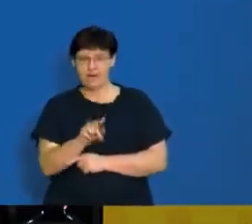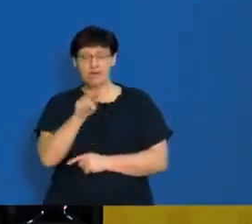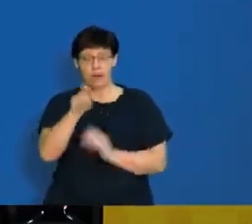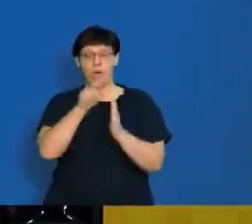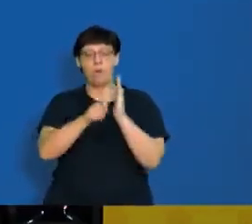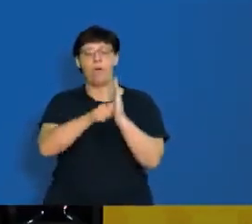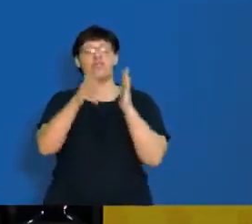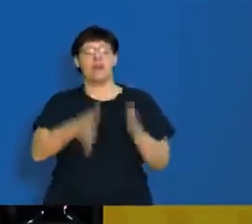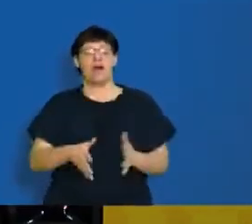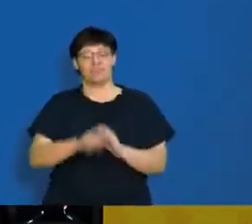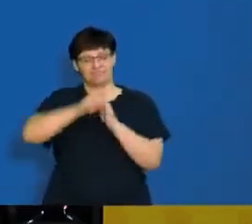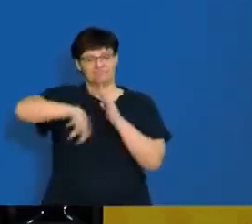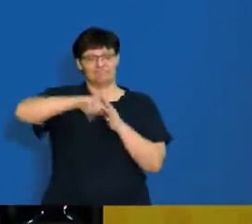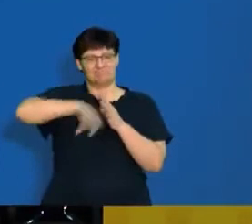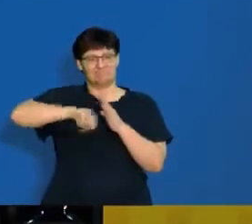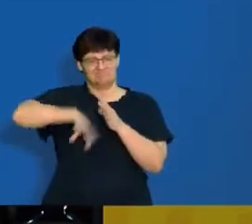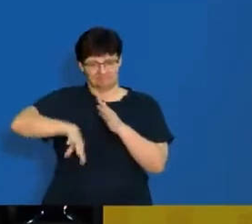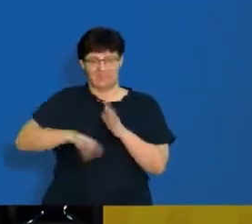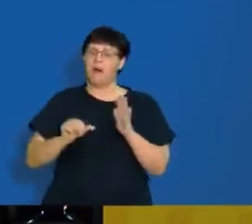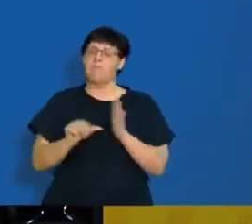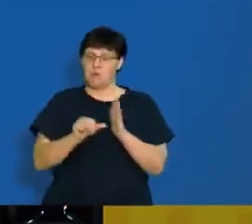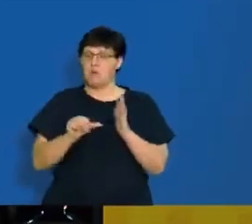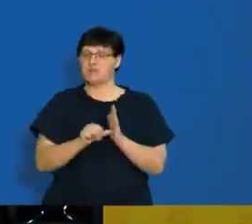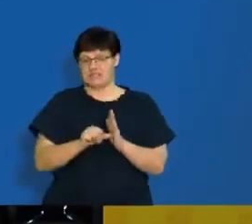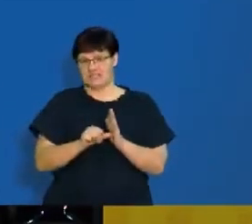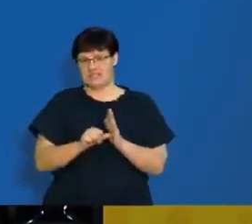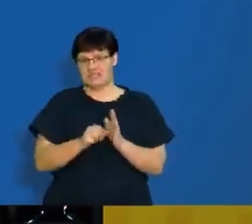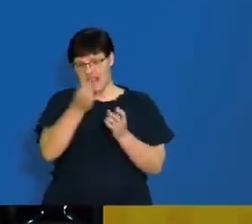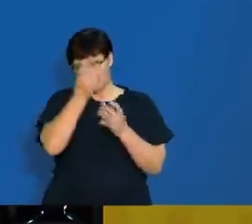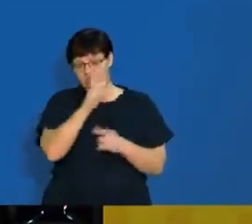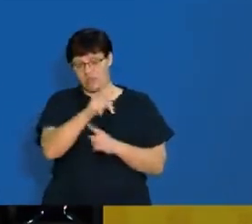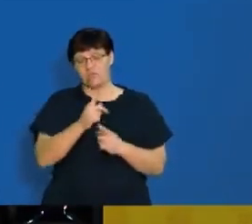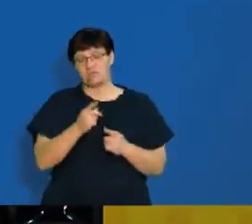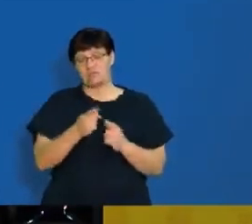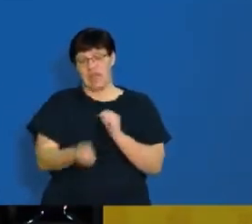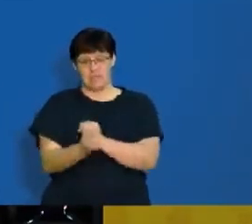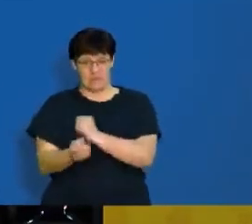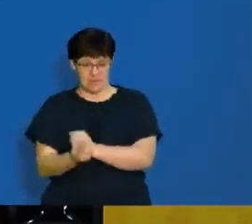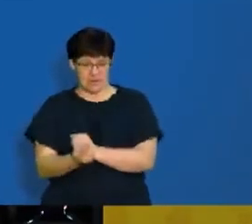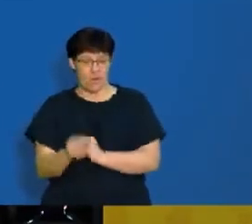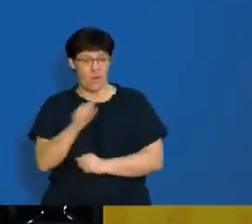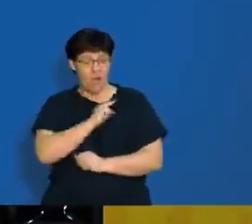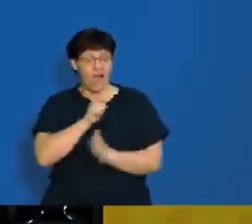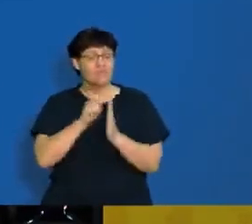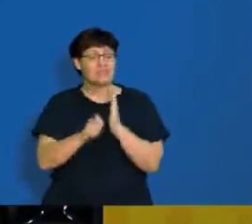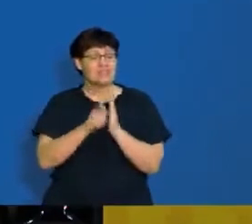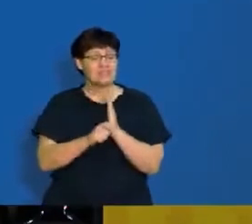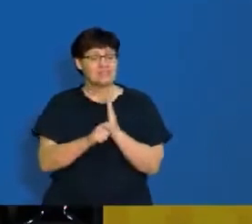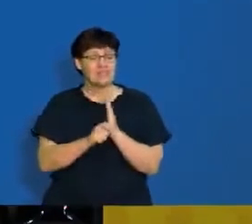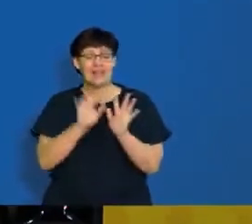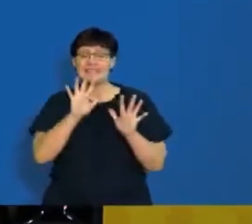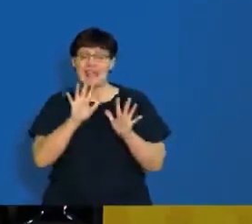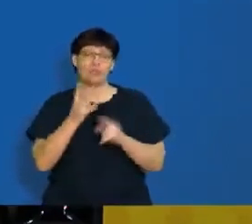author has left out important evidence about the event, because this source was written